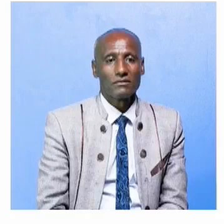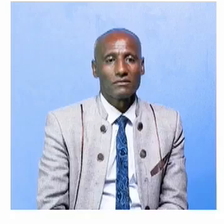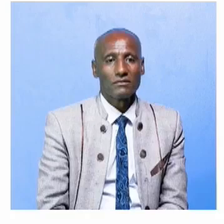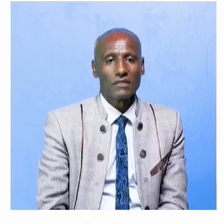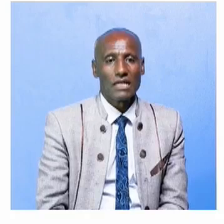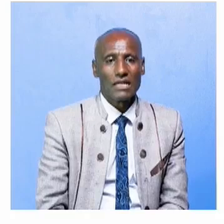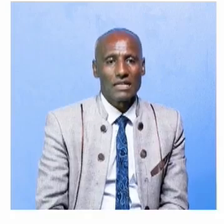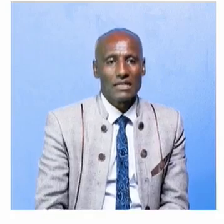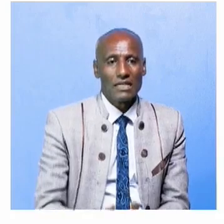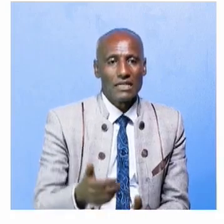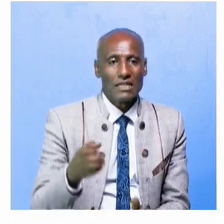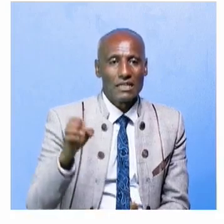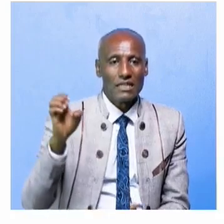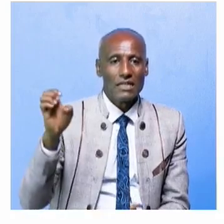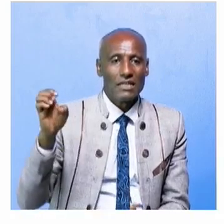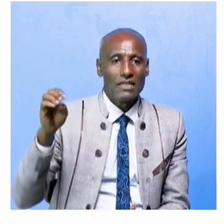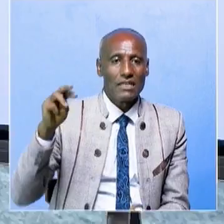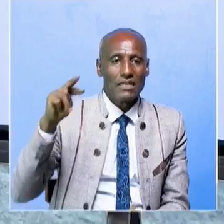enhance.